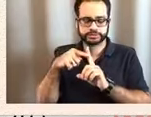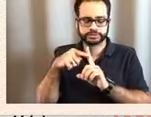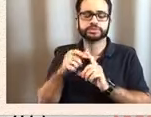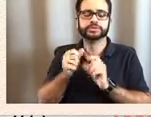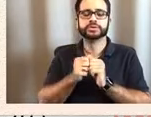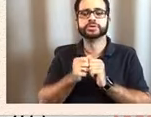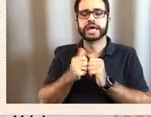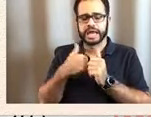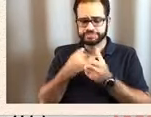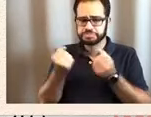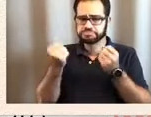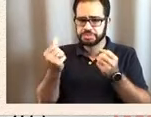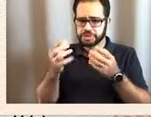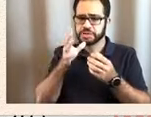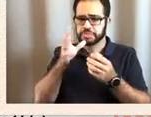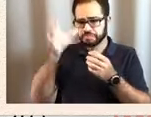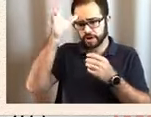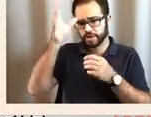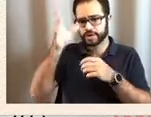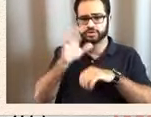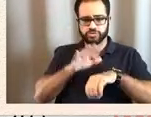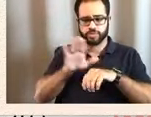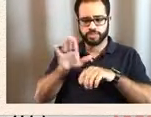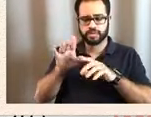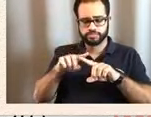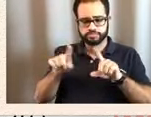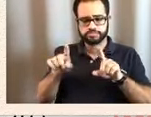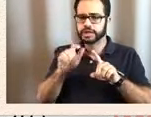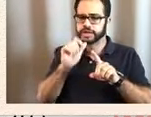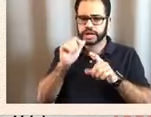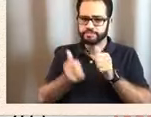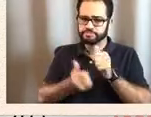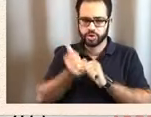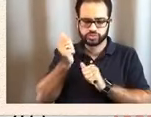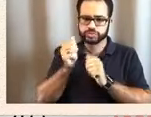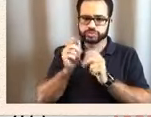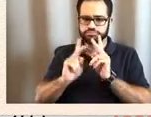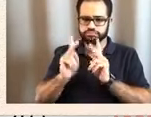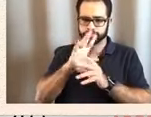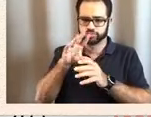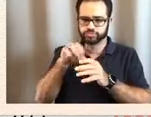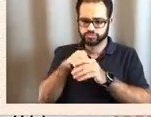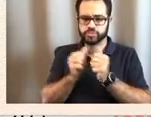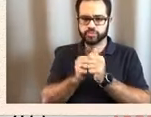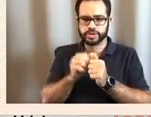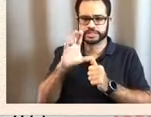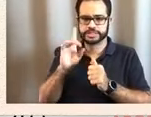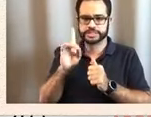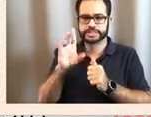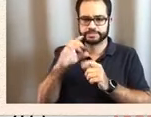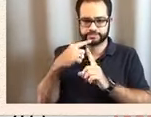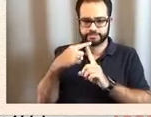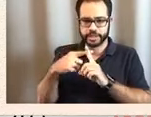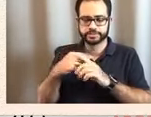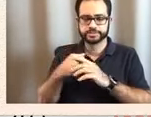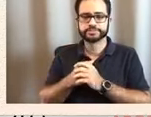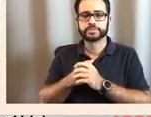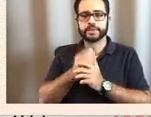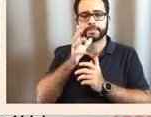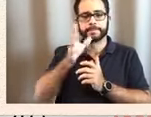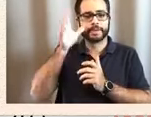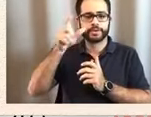child's payroll, they are not the majority of employees within the CDC Plus workforce. Parents must carefully consider if